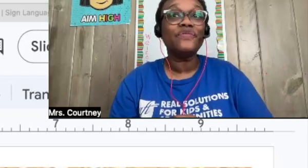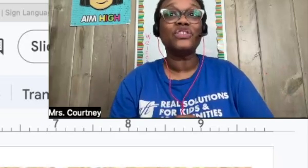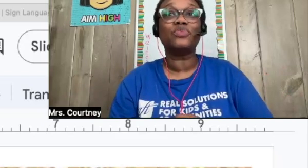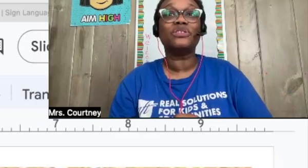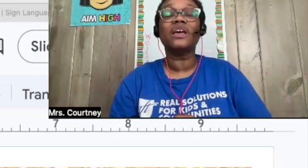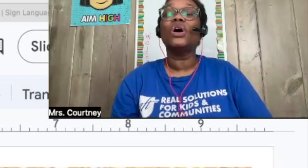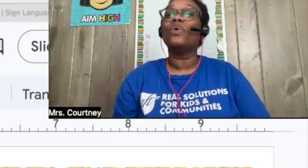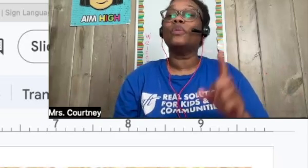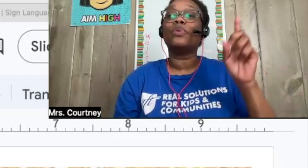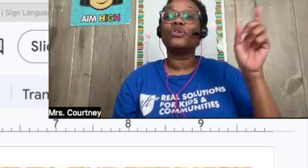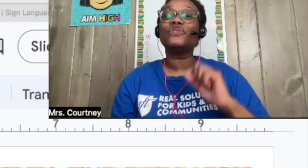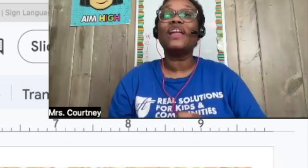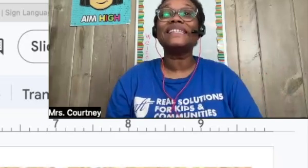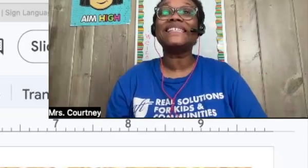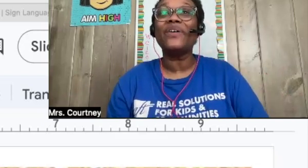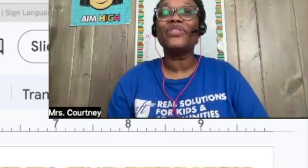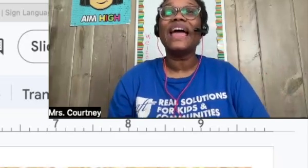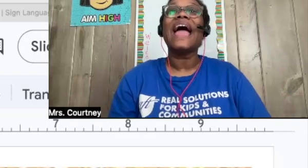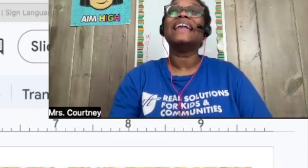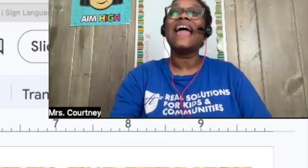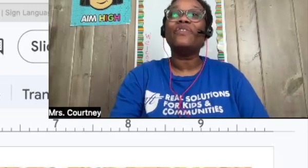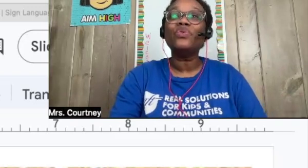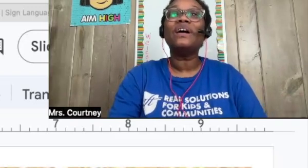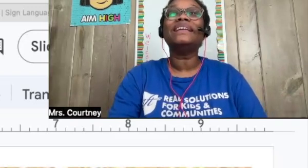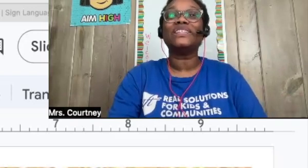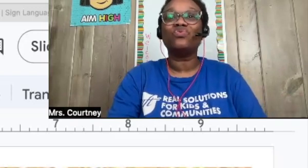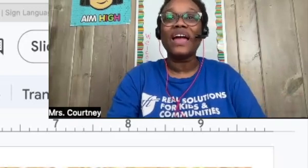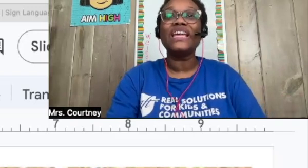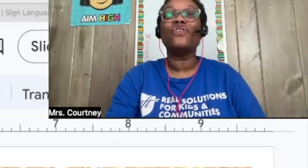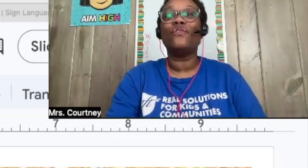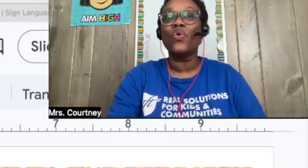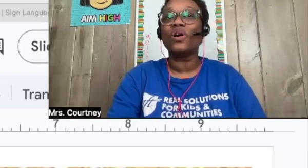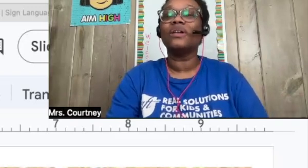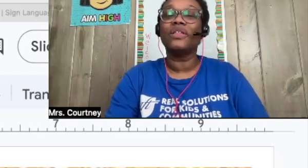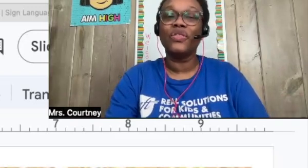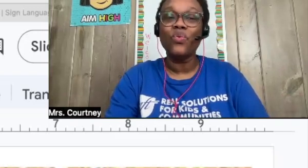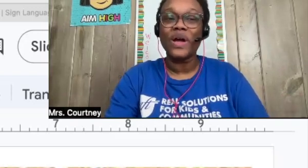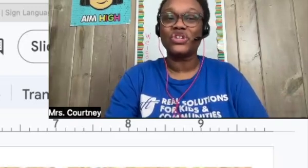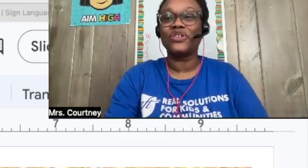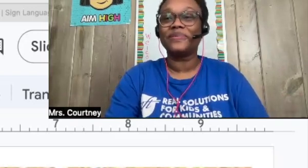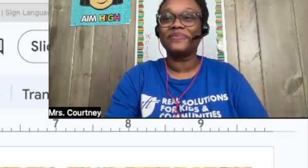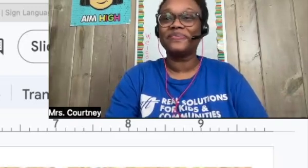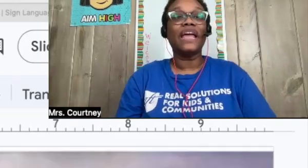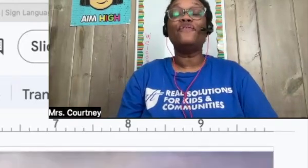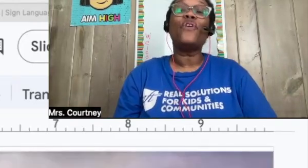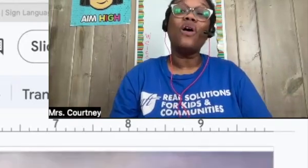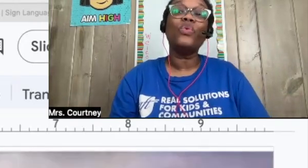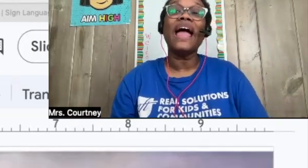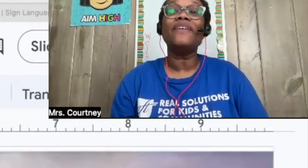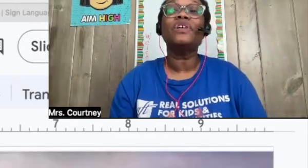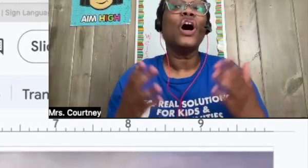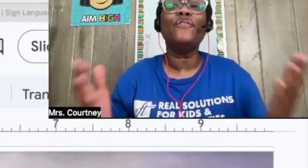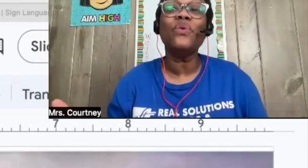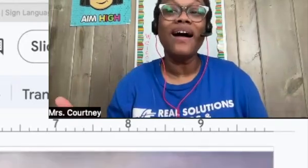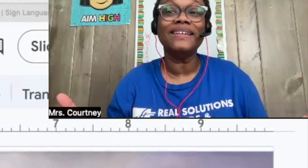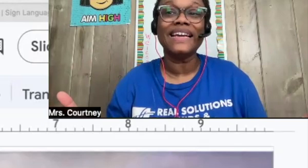fruits and vegetables, when the birds fly south, and everyone gets ready for the winter. In fall, we